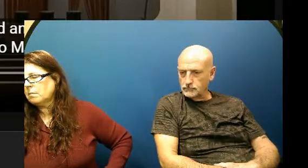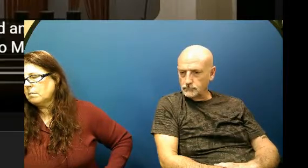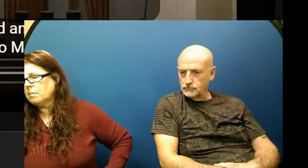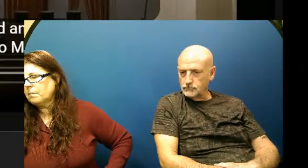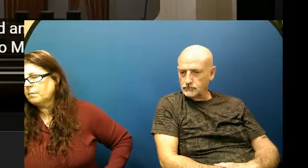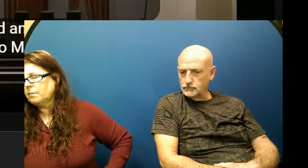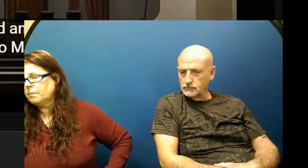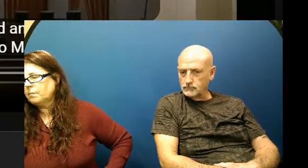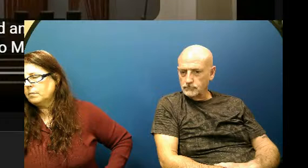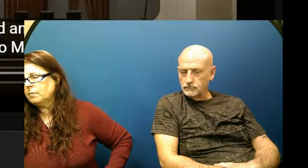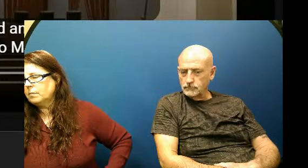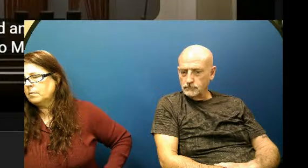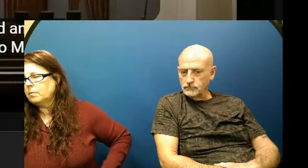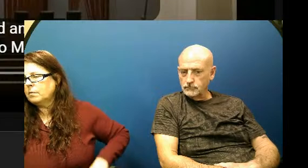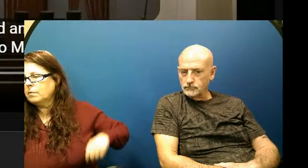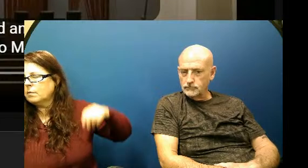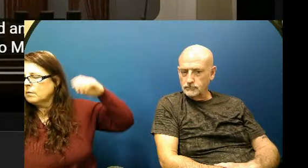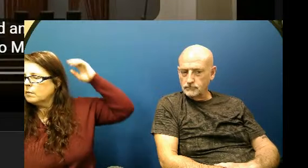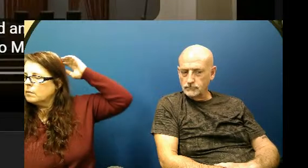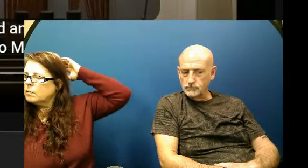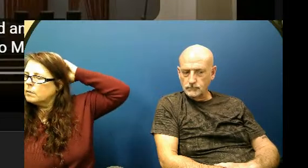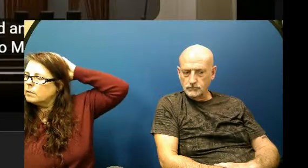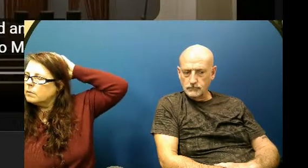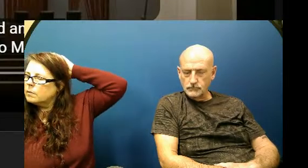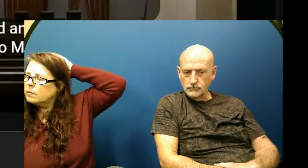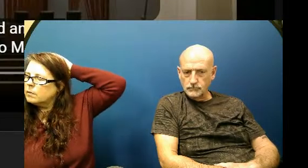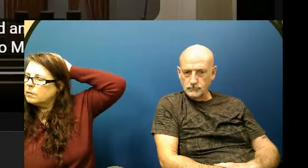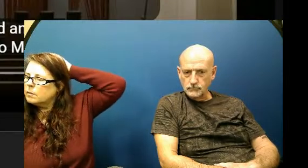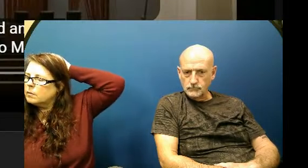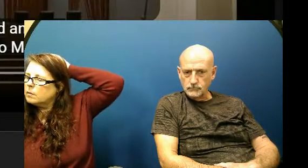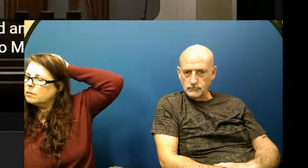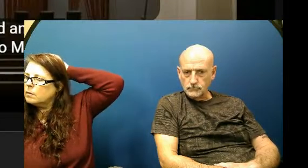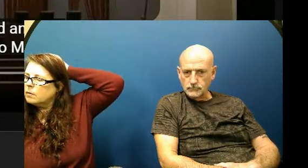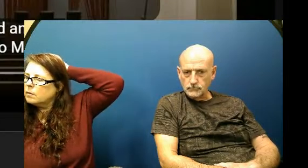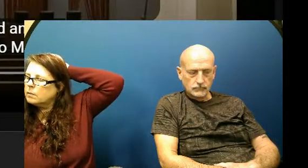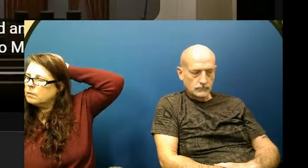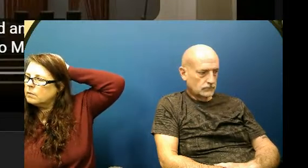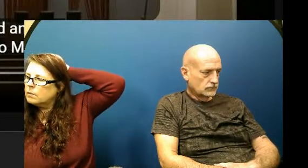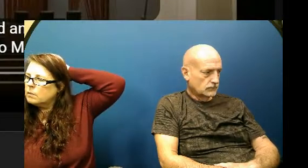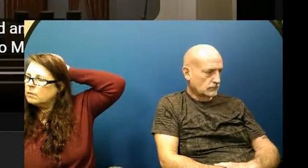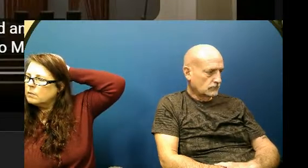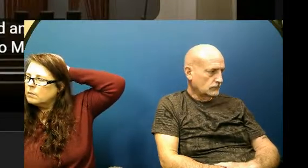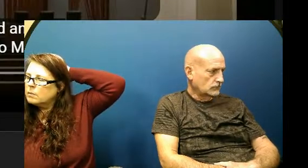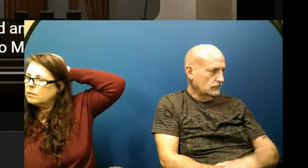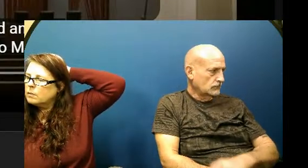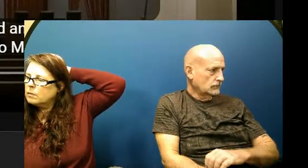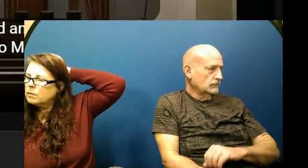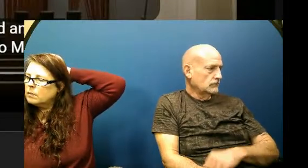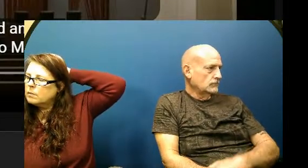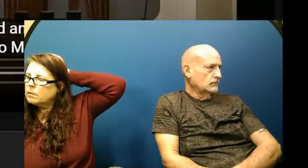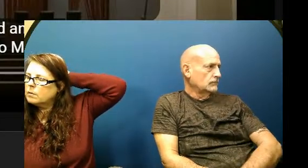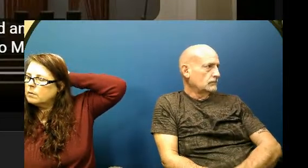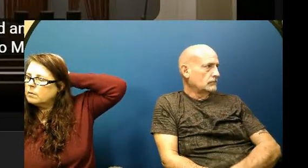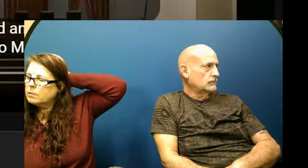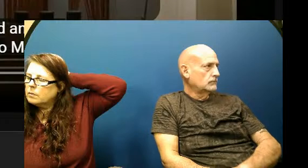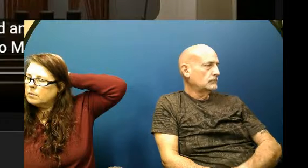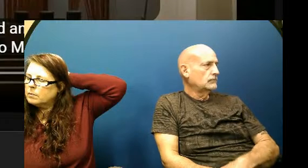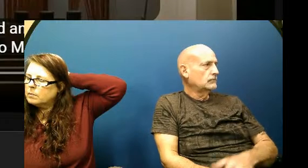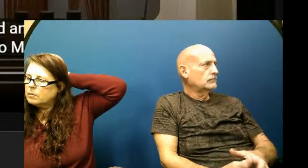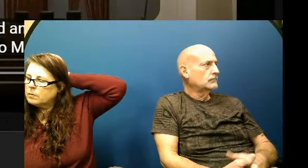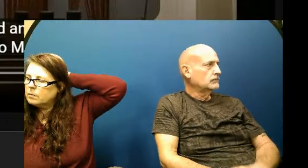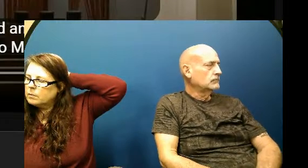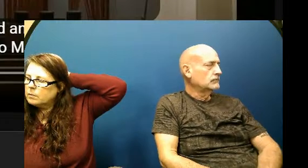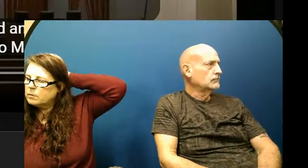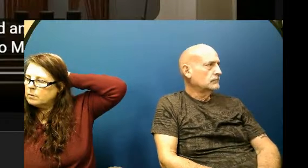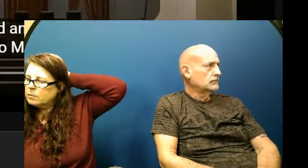the PRC can itself behind the scenes be controlling how this platform operates. Why